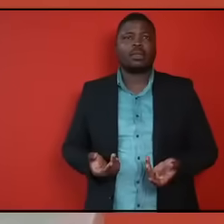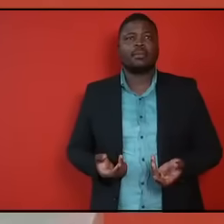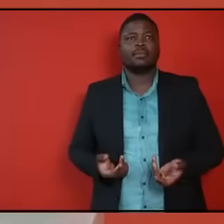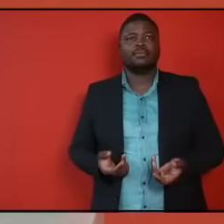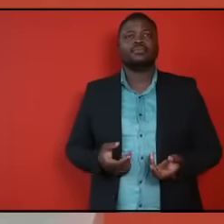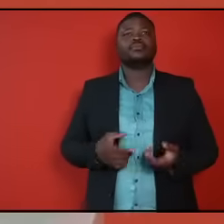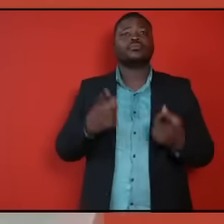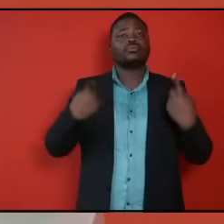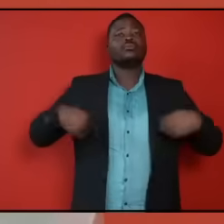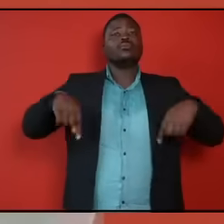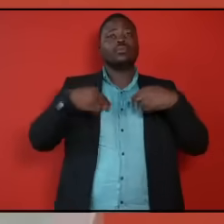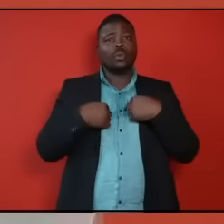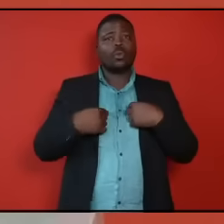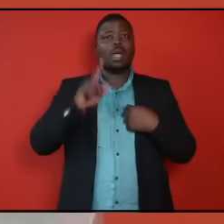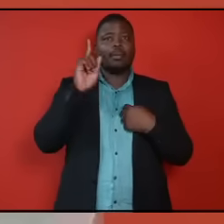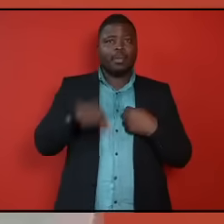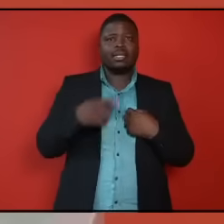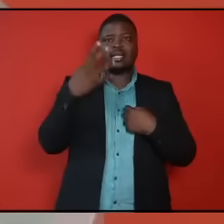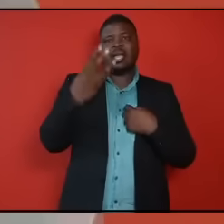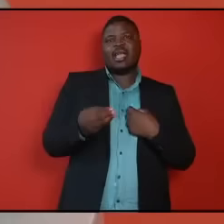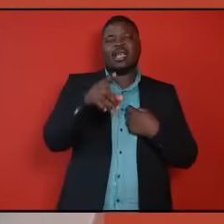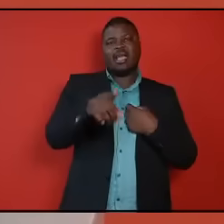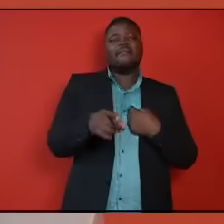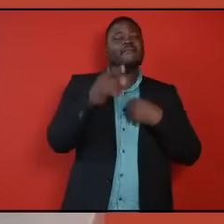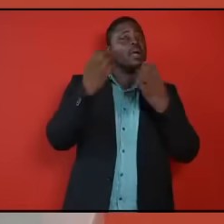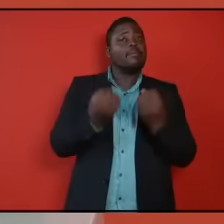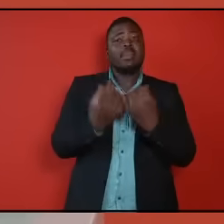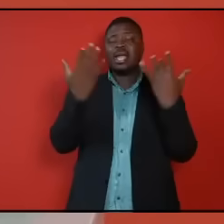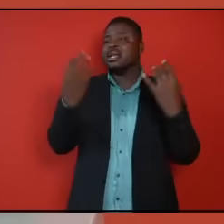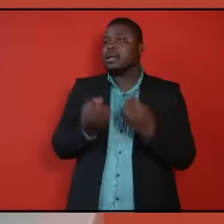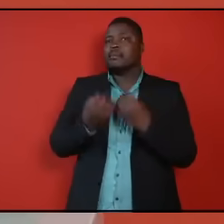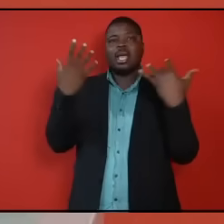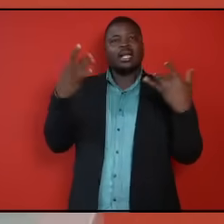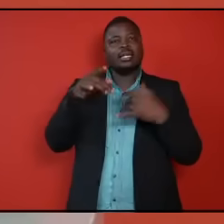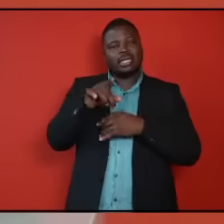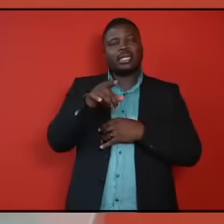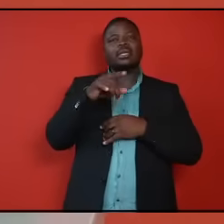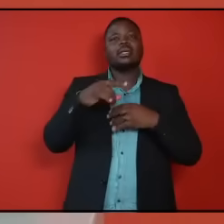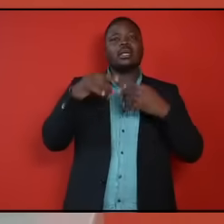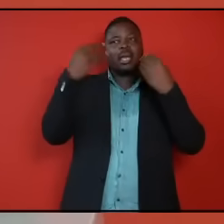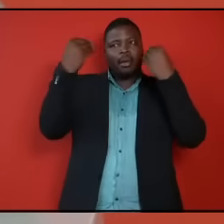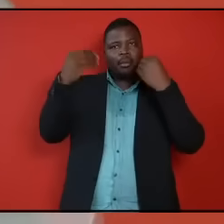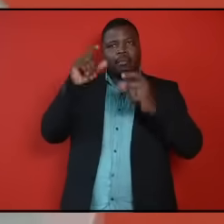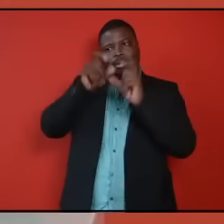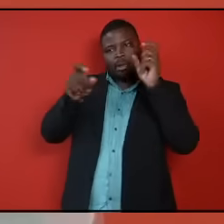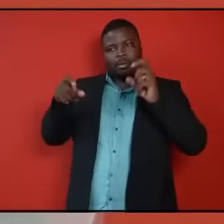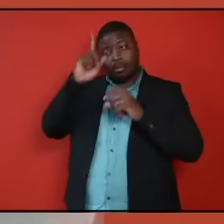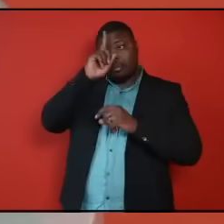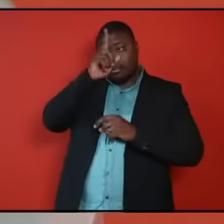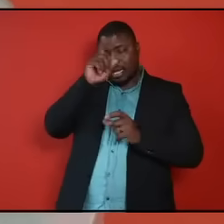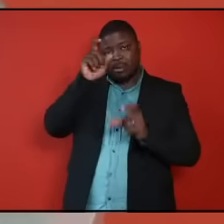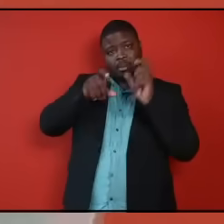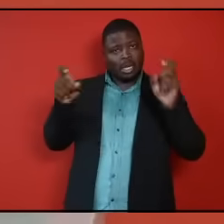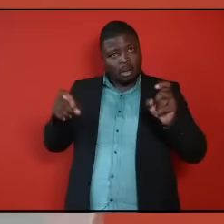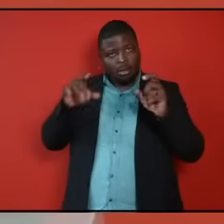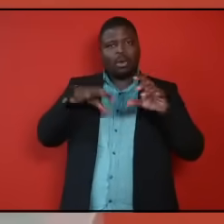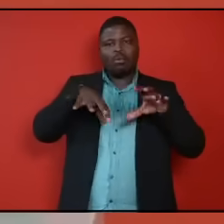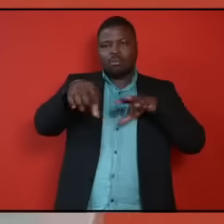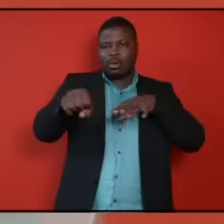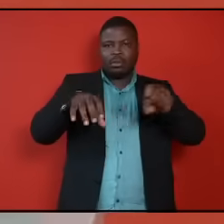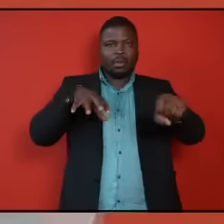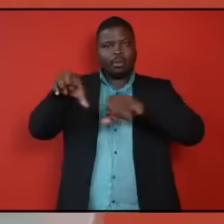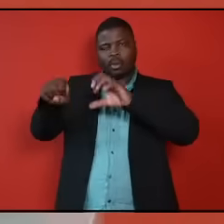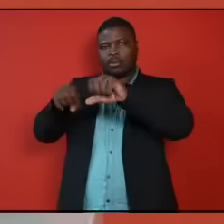have multiple of them. Not through Zamazama, through legal